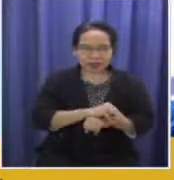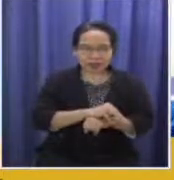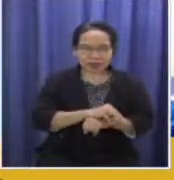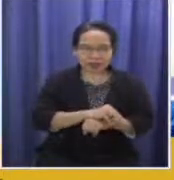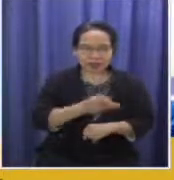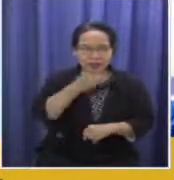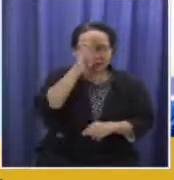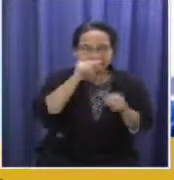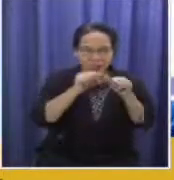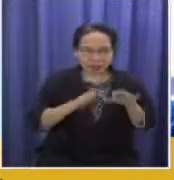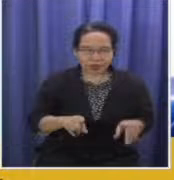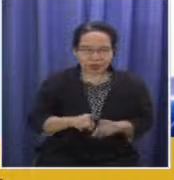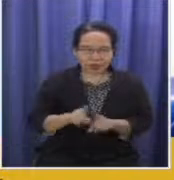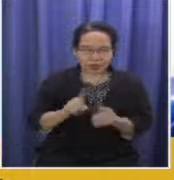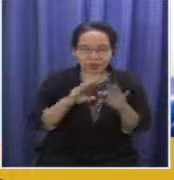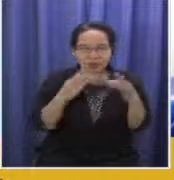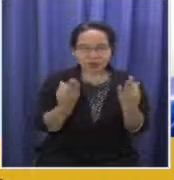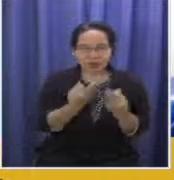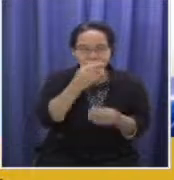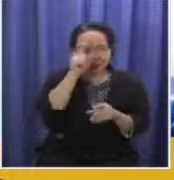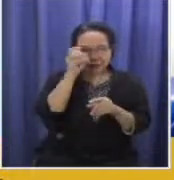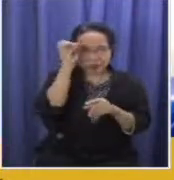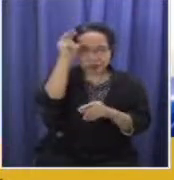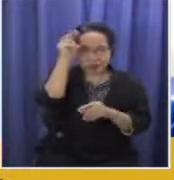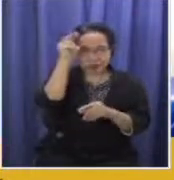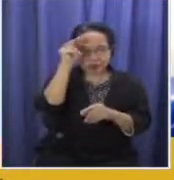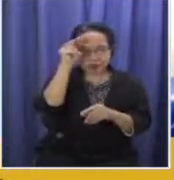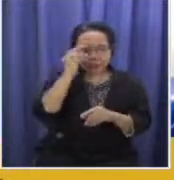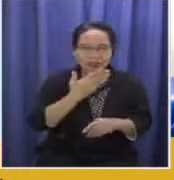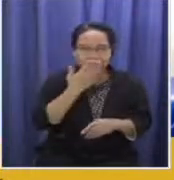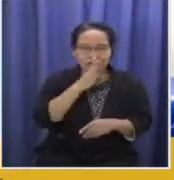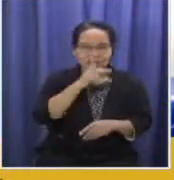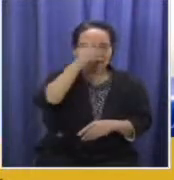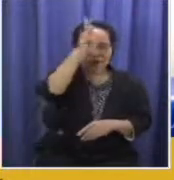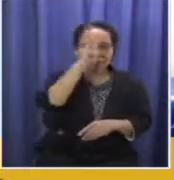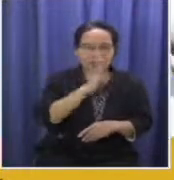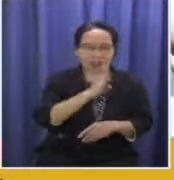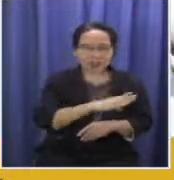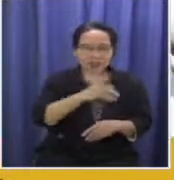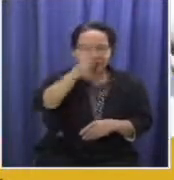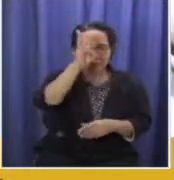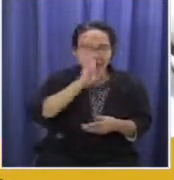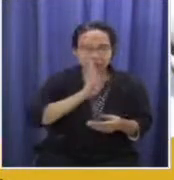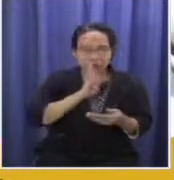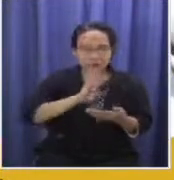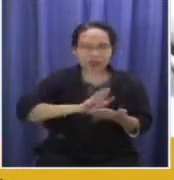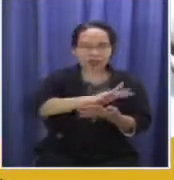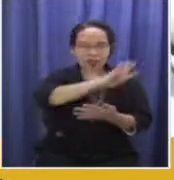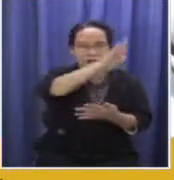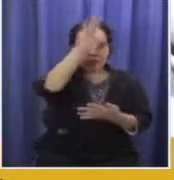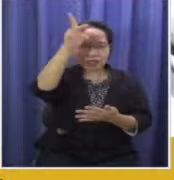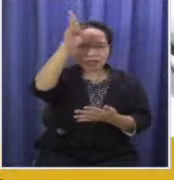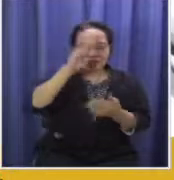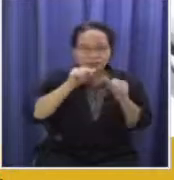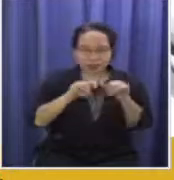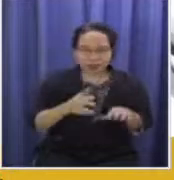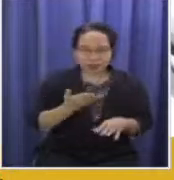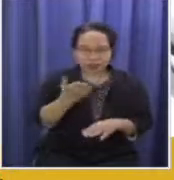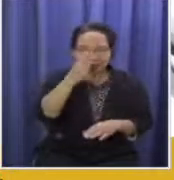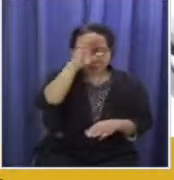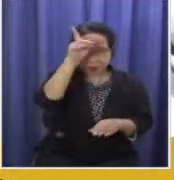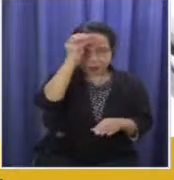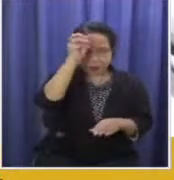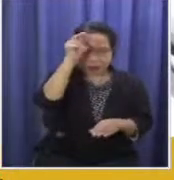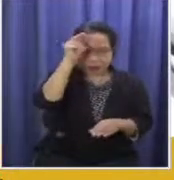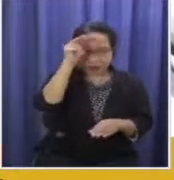May God bless you also and your family, Brother Mohan. Thanks be to God, and to God be the glory. God bless you, Brother